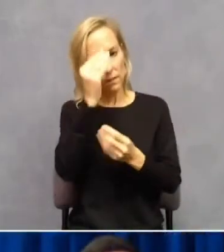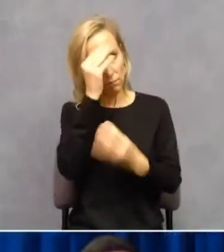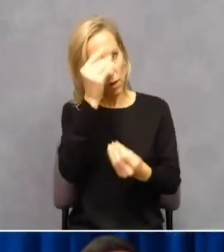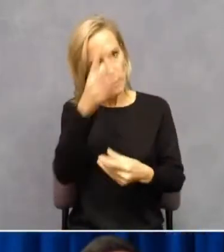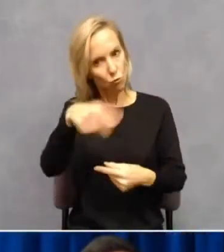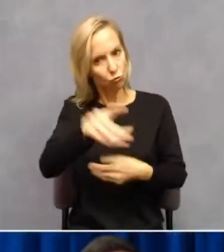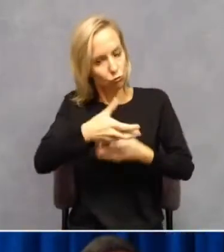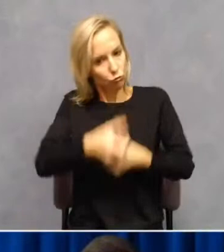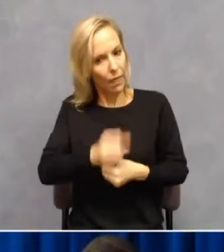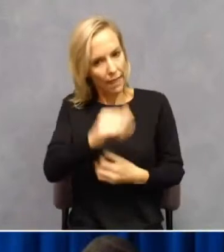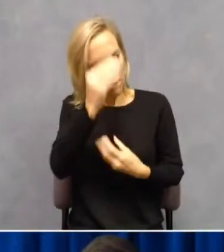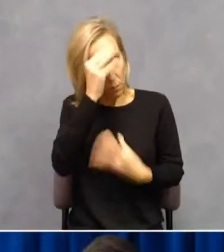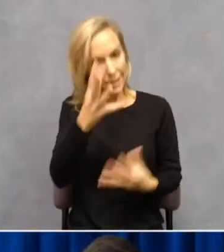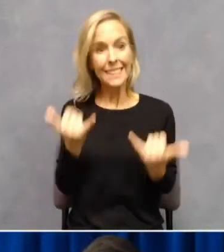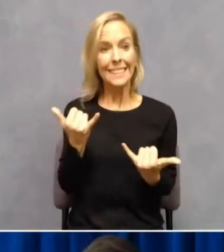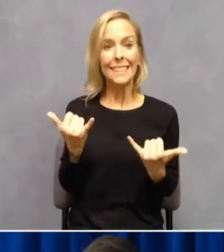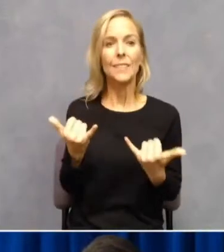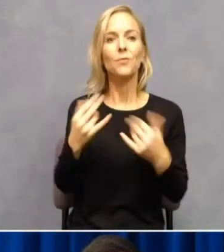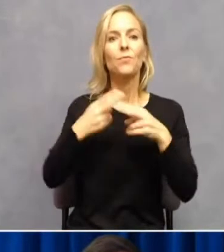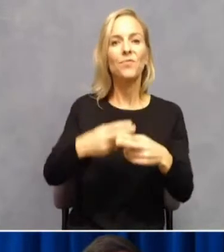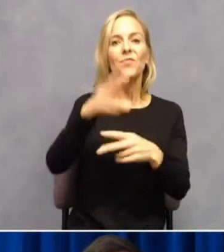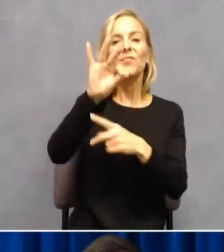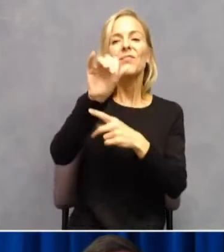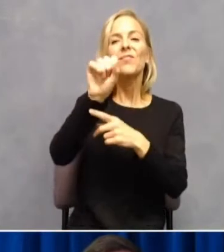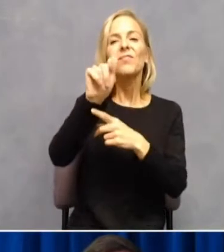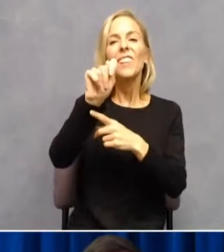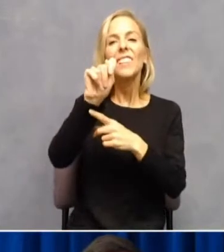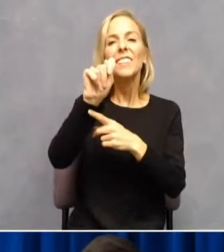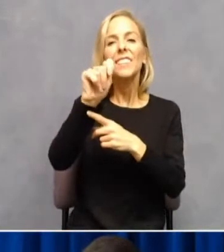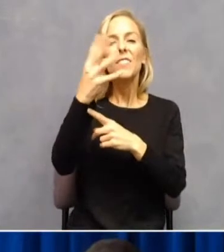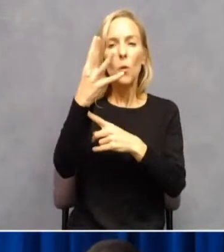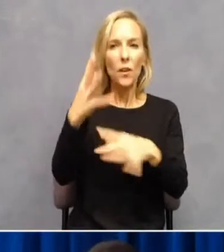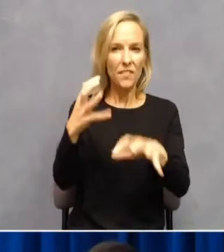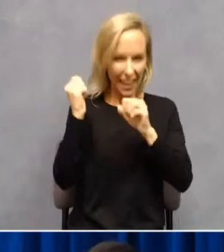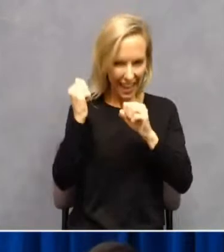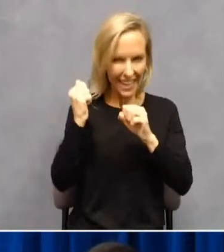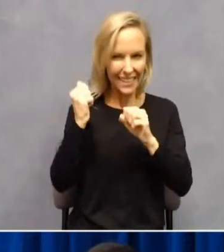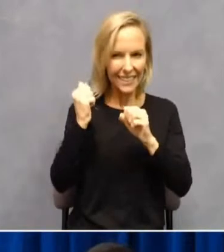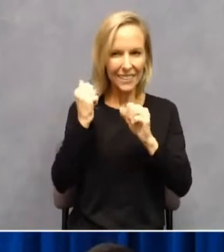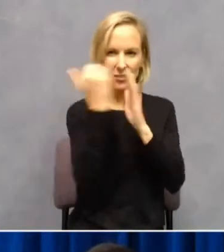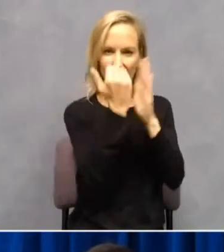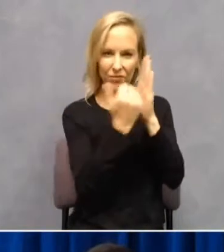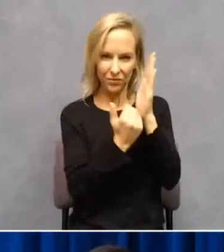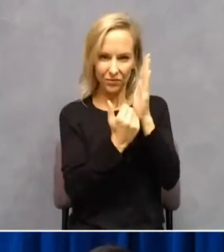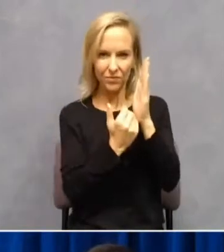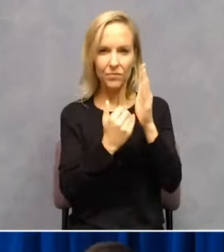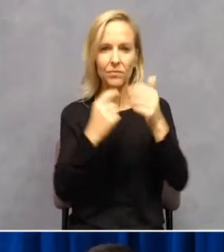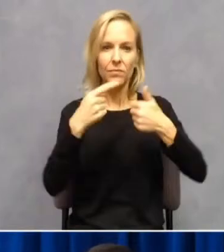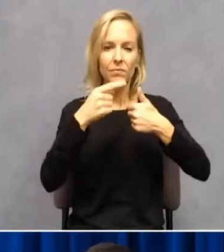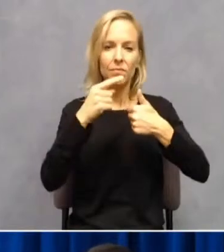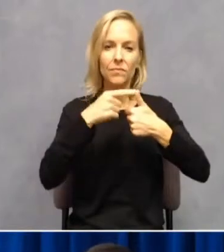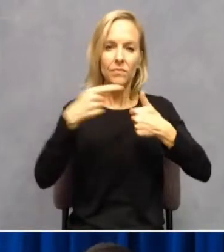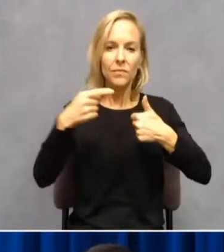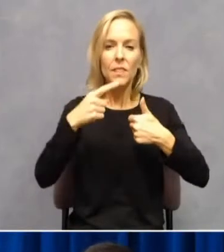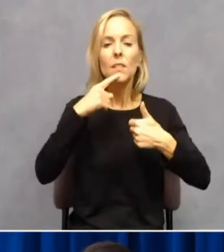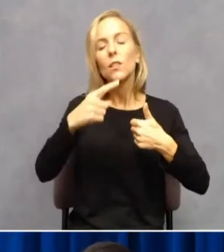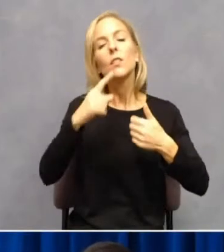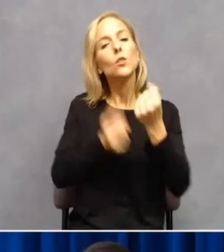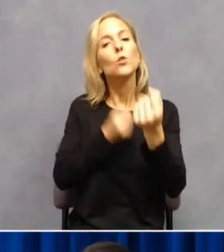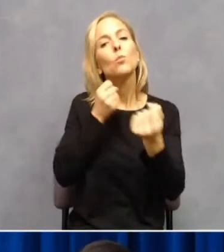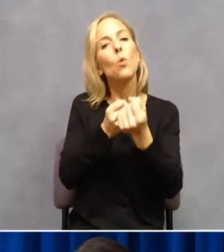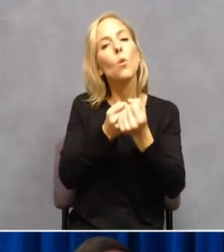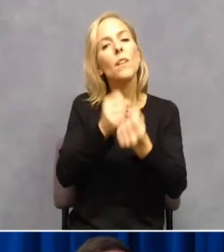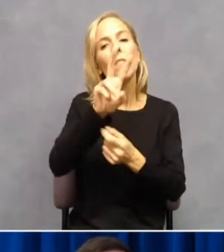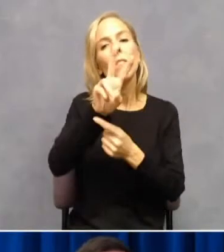today's Fast Four. First is supporting victim services. Today, I am proud to